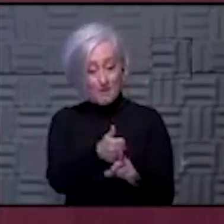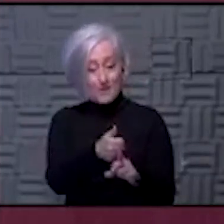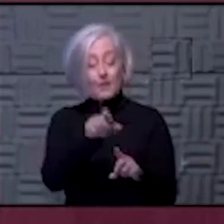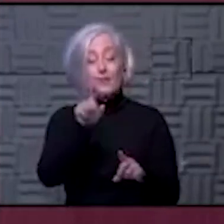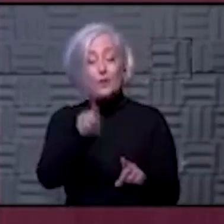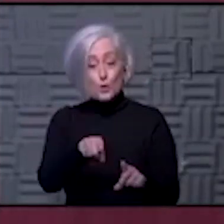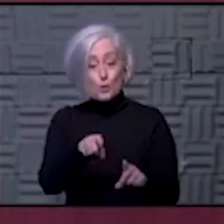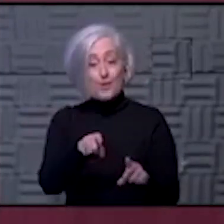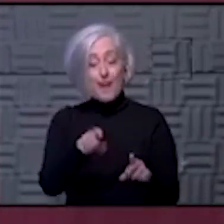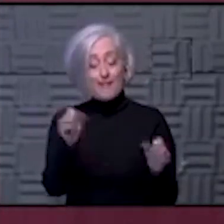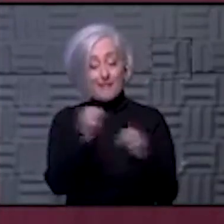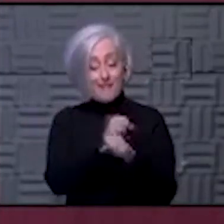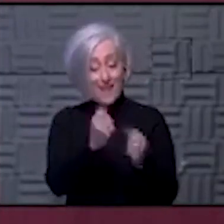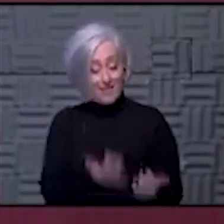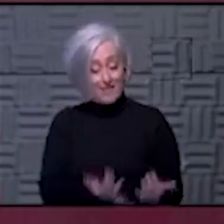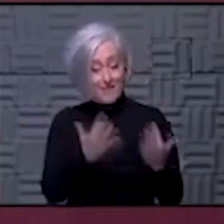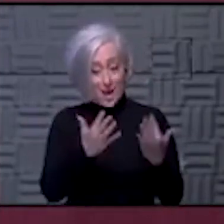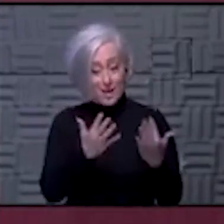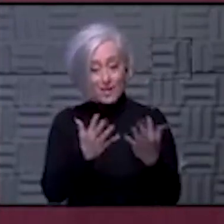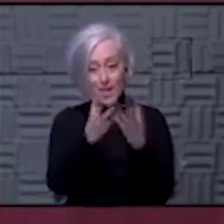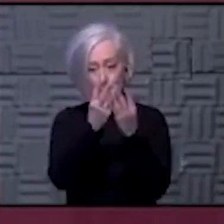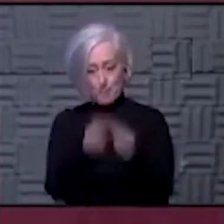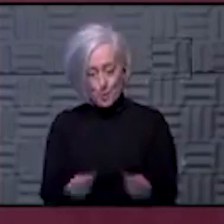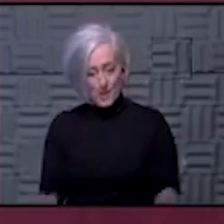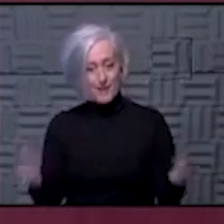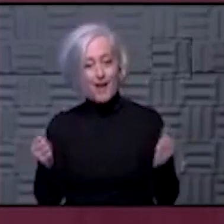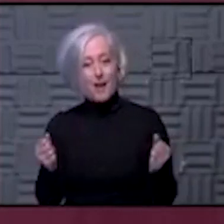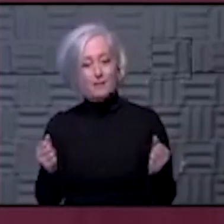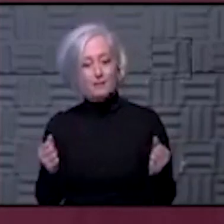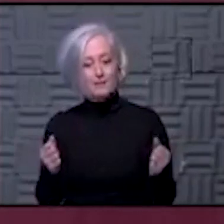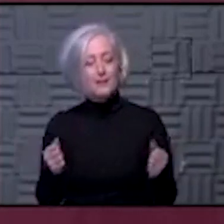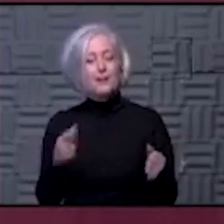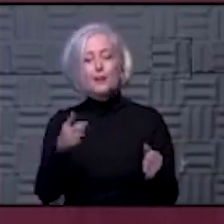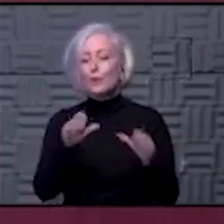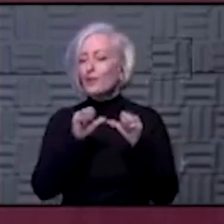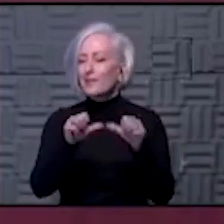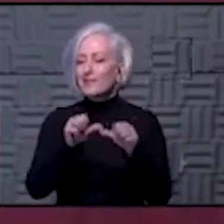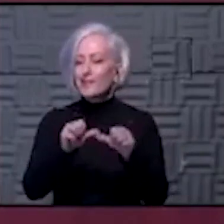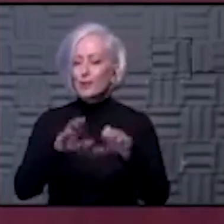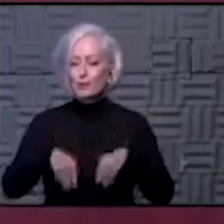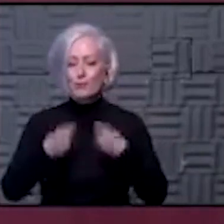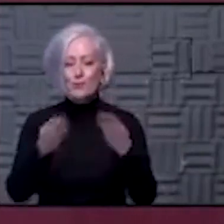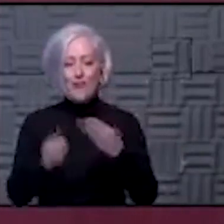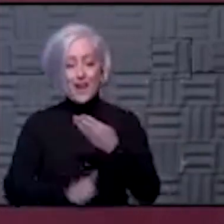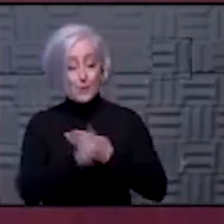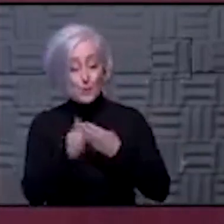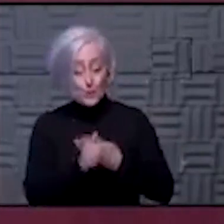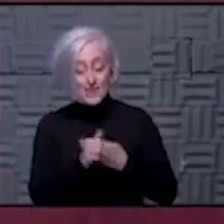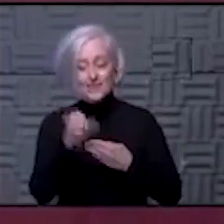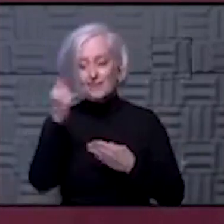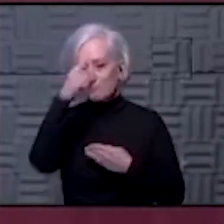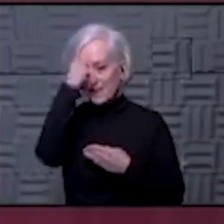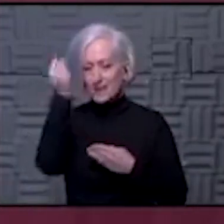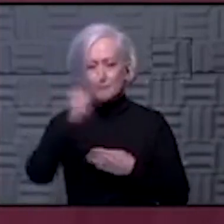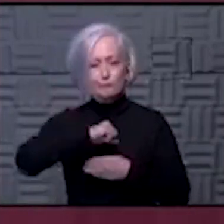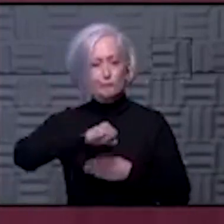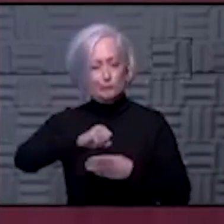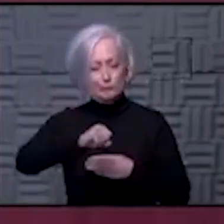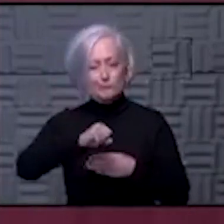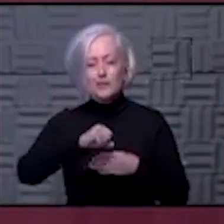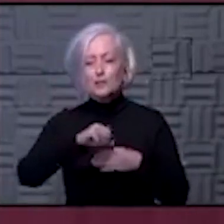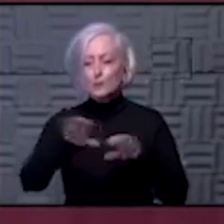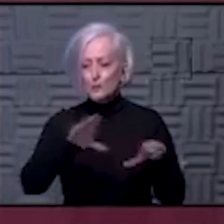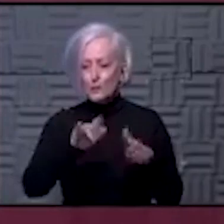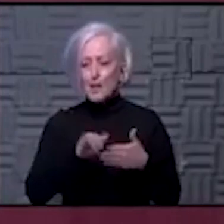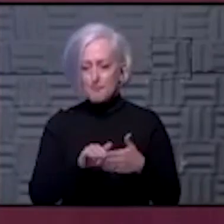in the meantime, we put people at risk because we won't try to do the things that will help us control that. And as a result, we're